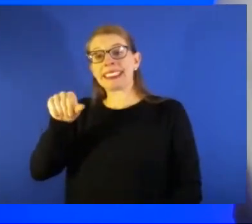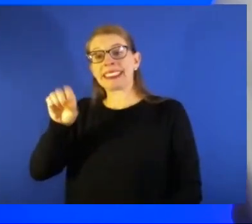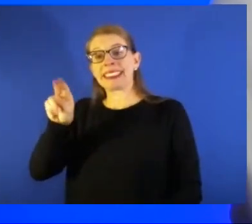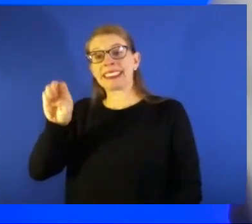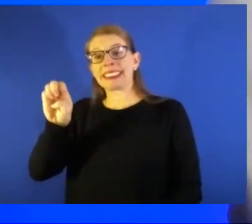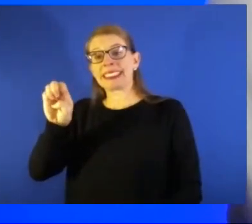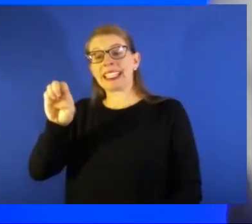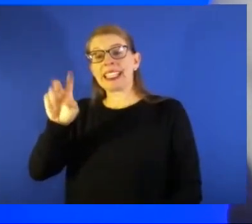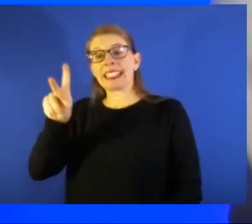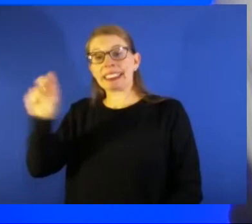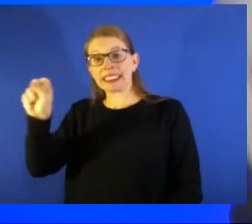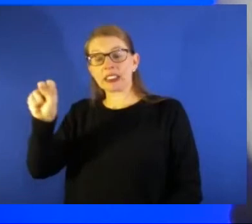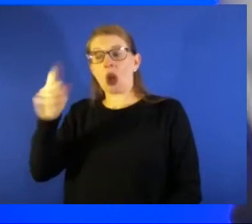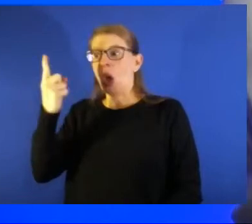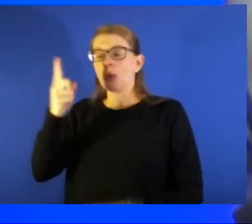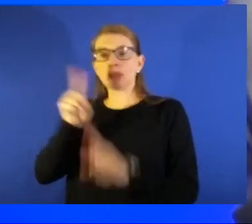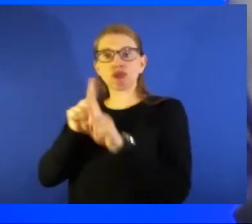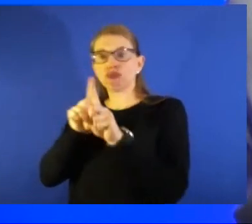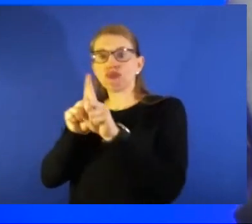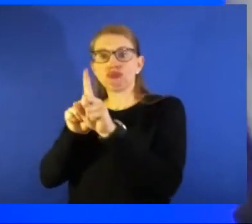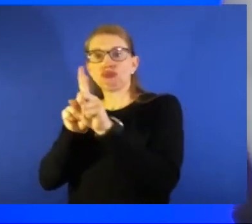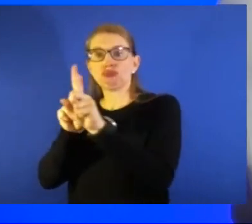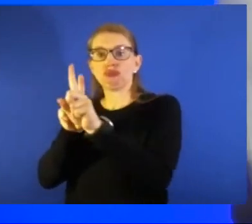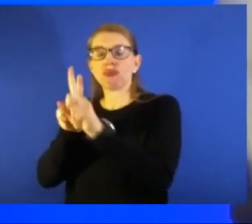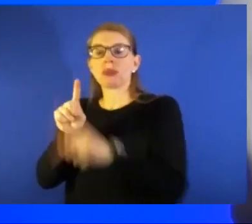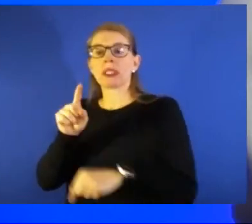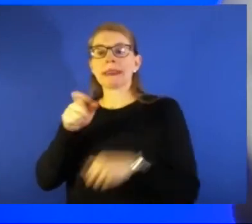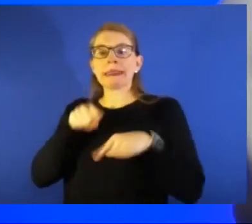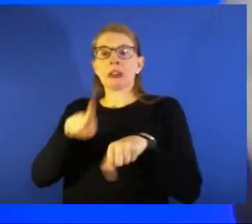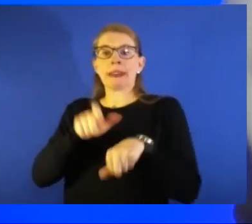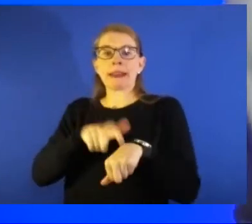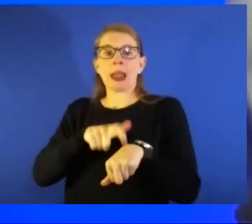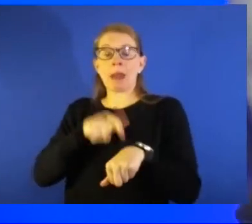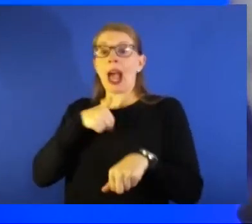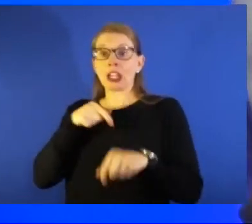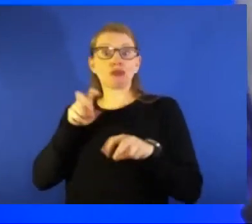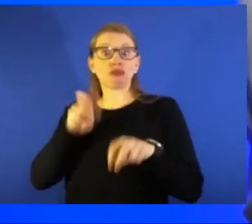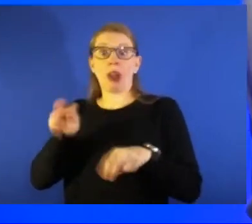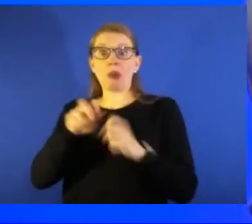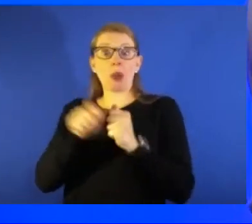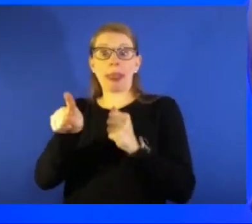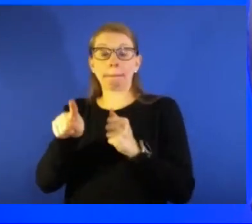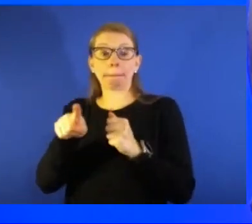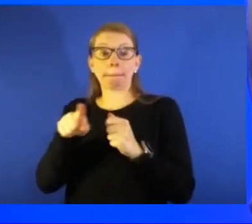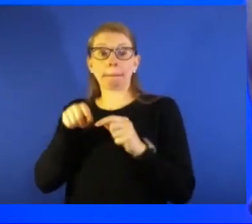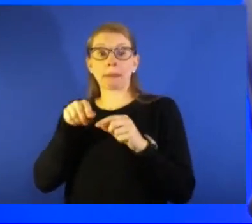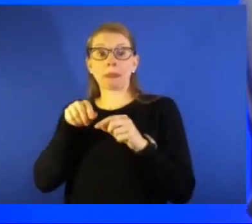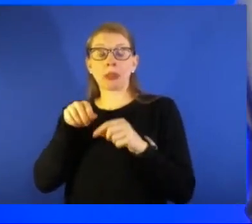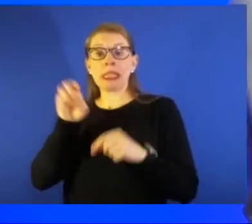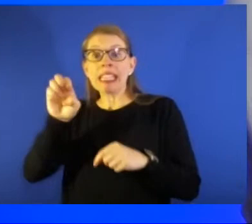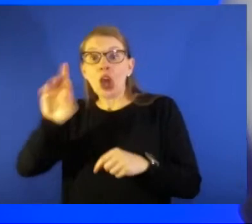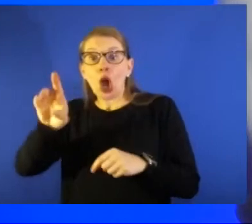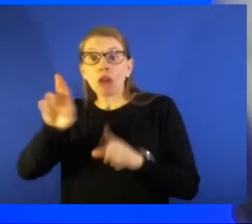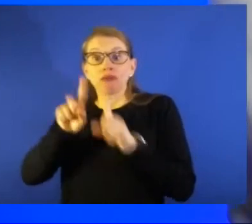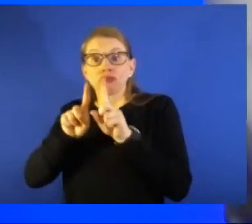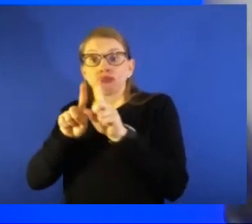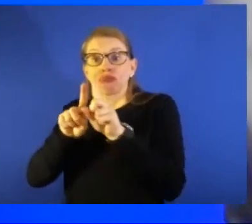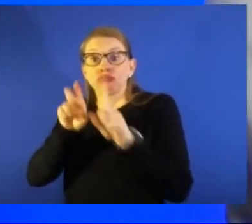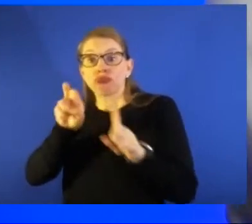around him, especially being at that time I could go anywhere with him. So I was in ER with him. I was